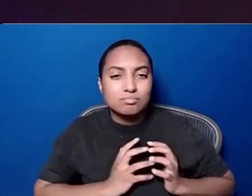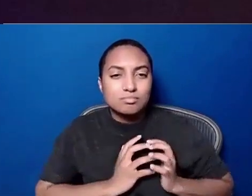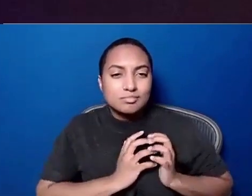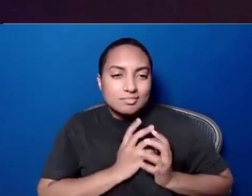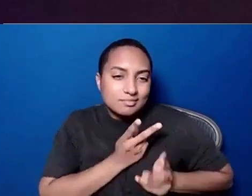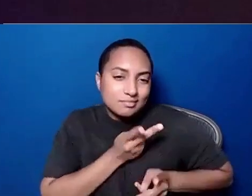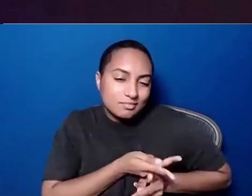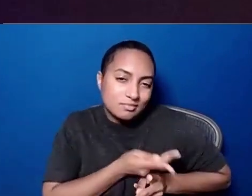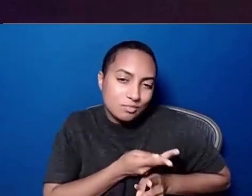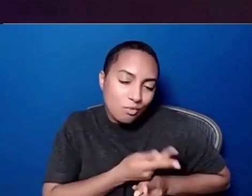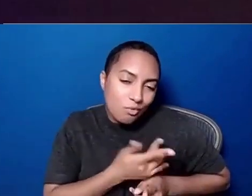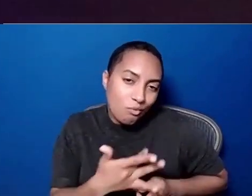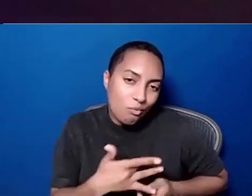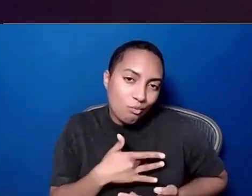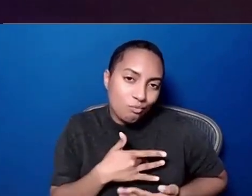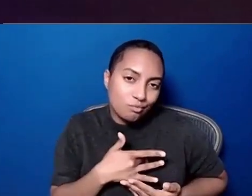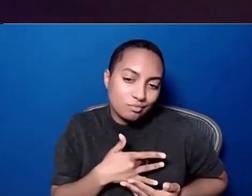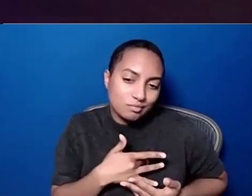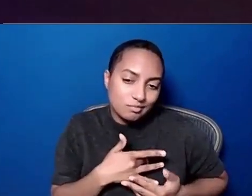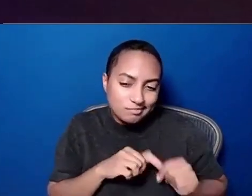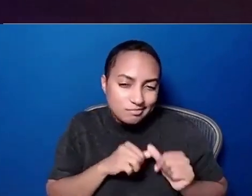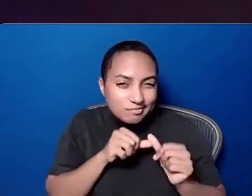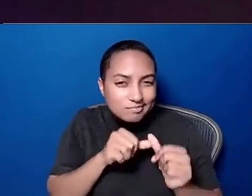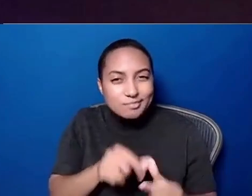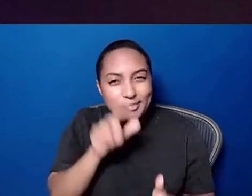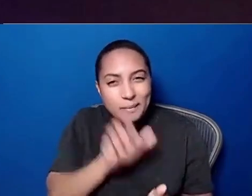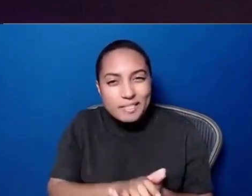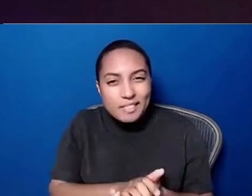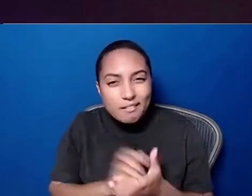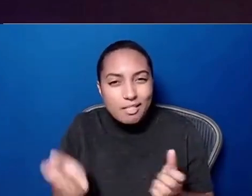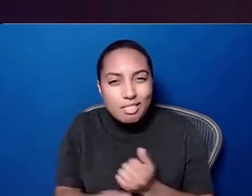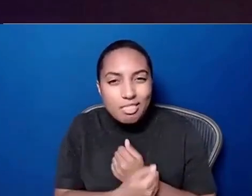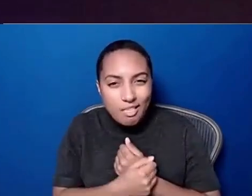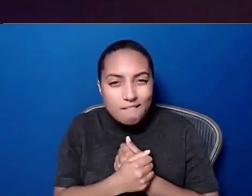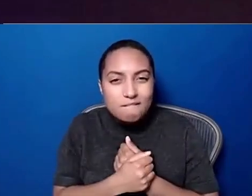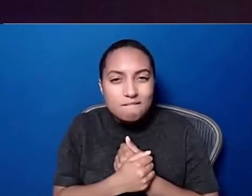To keep believing in love.